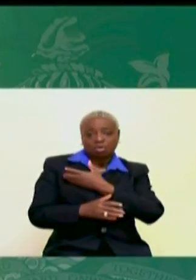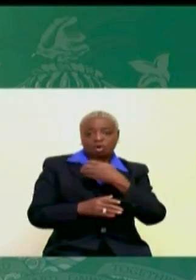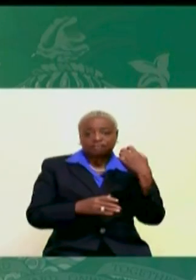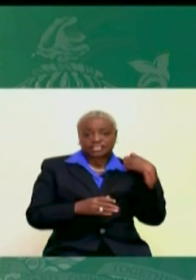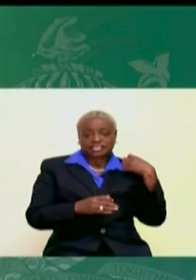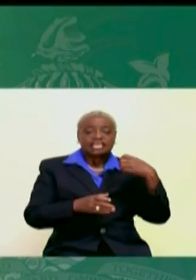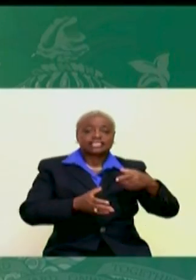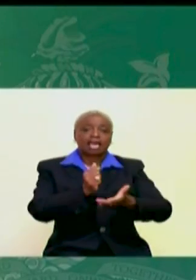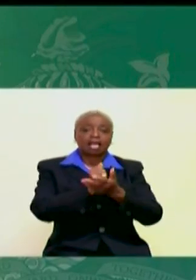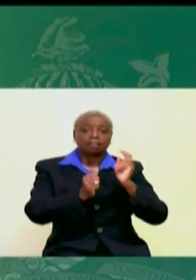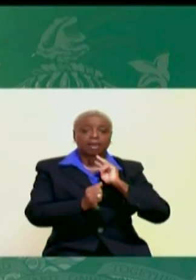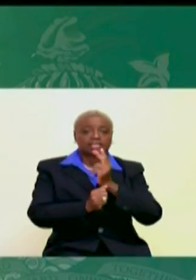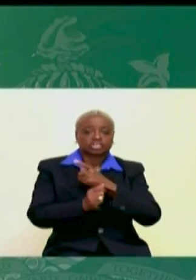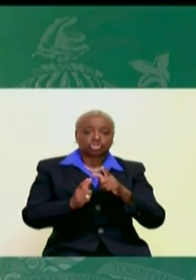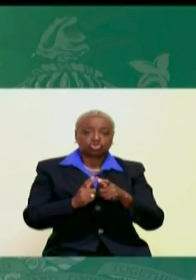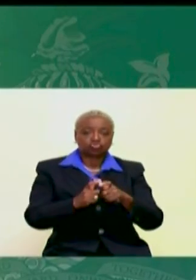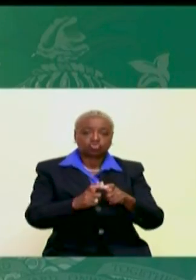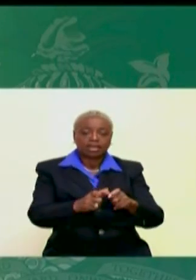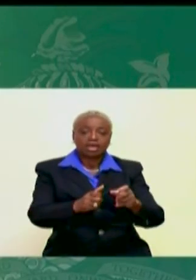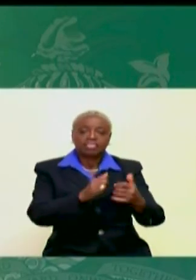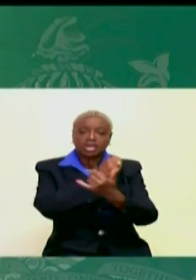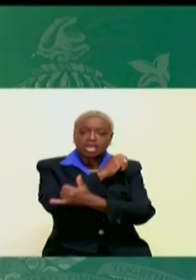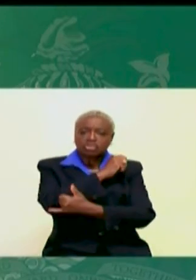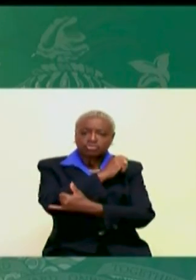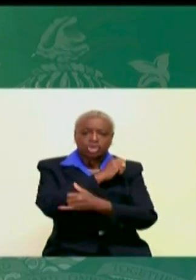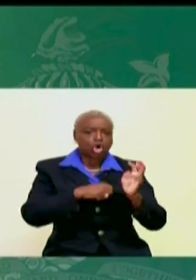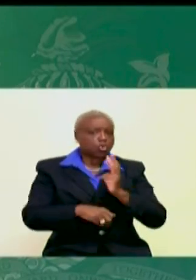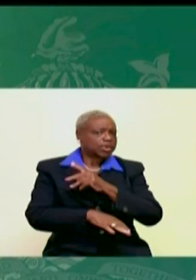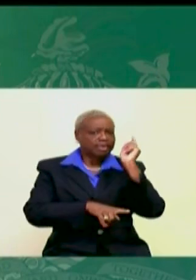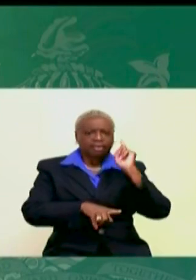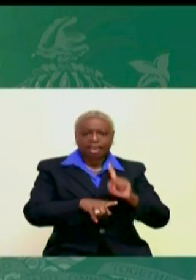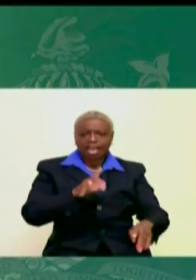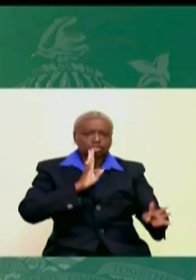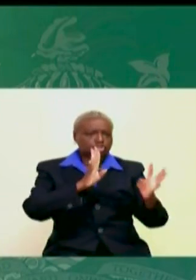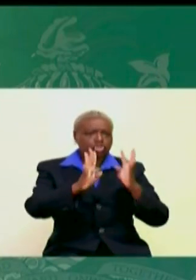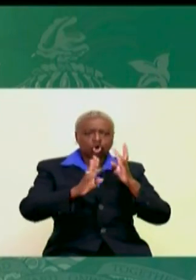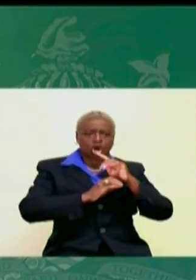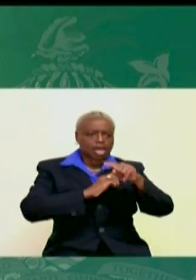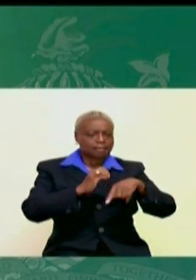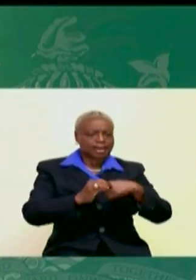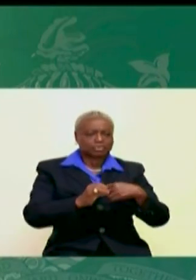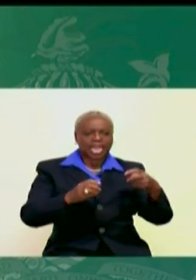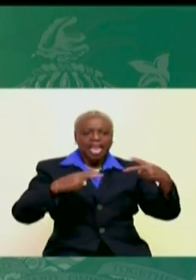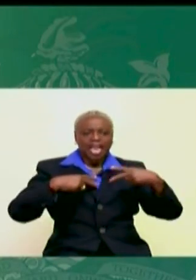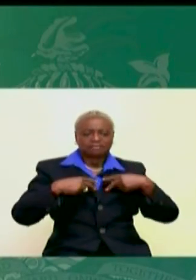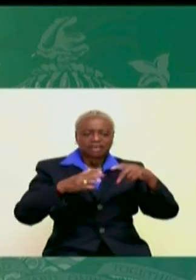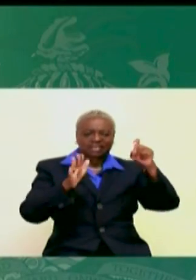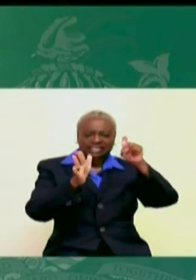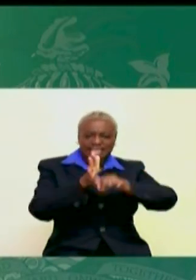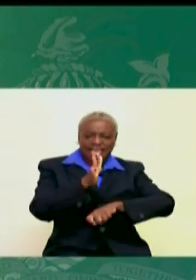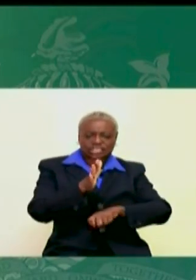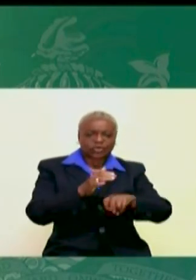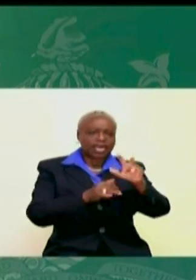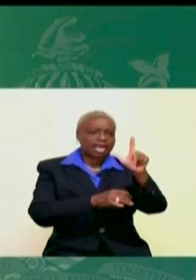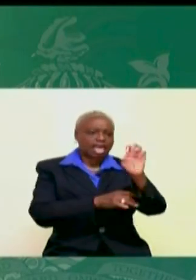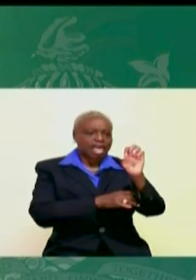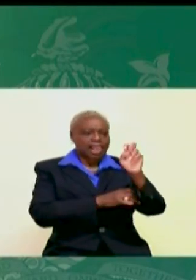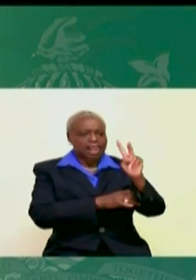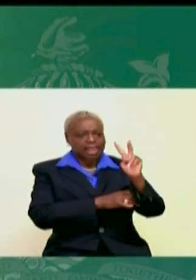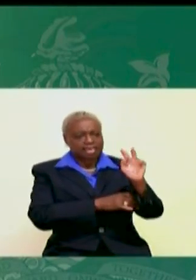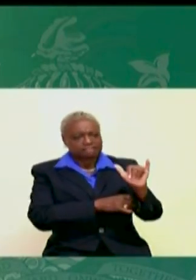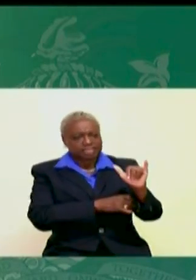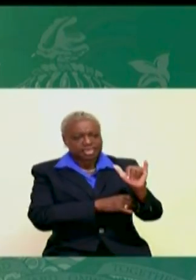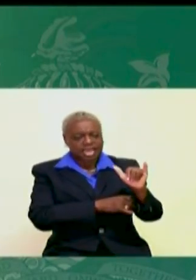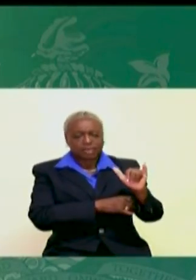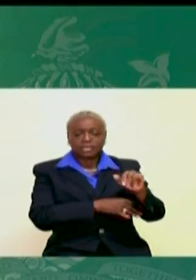country. Because we cannot talk about we have to have a tax or we have to have a levy, we have to do all the rest, and not